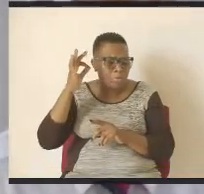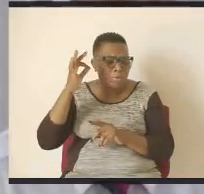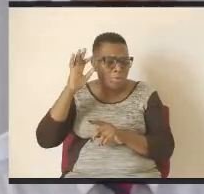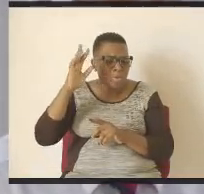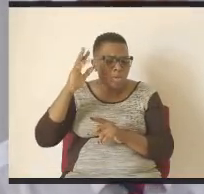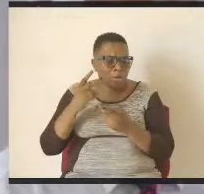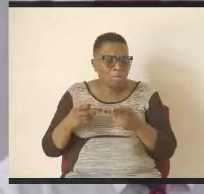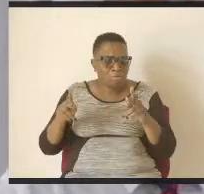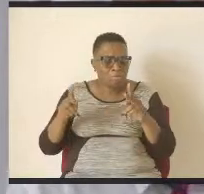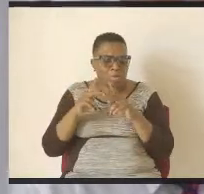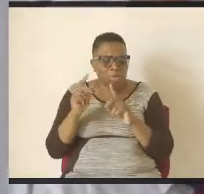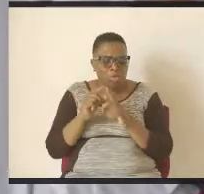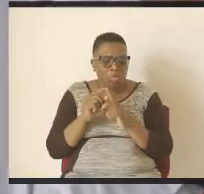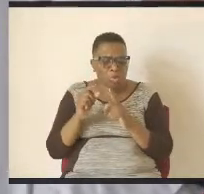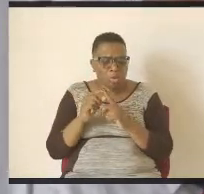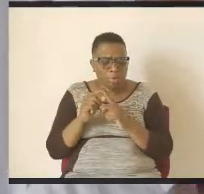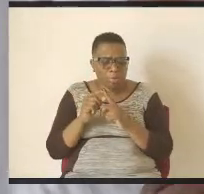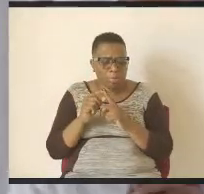precious word.